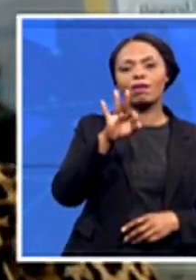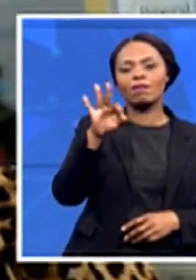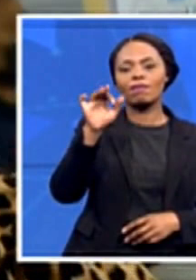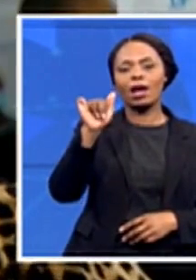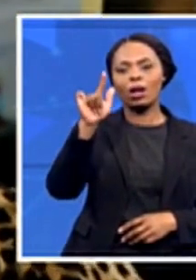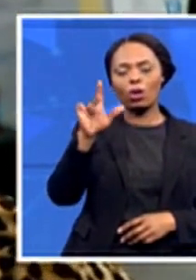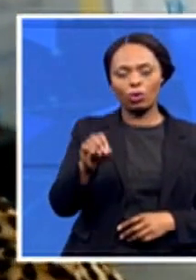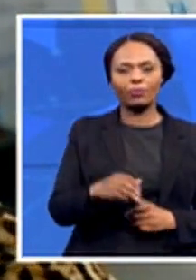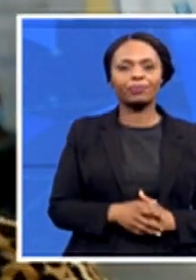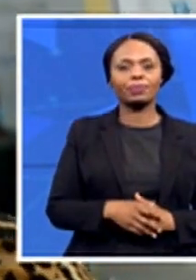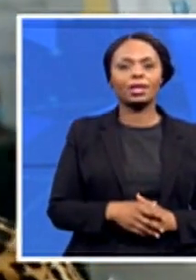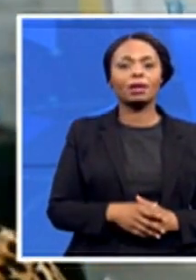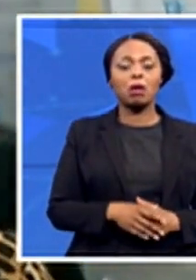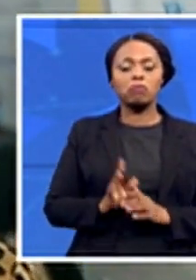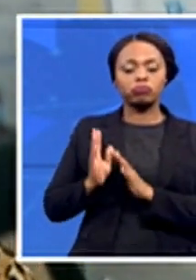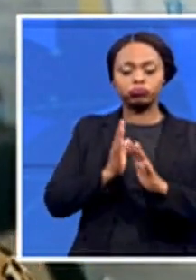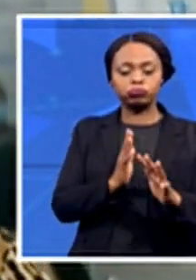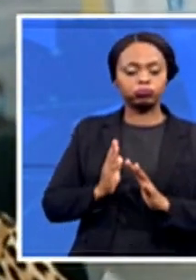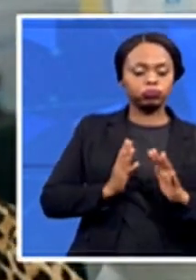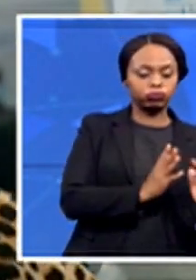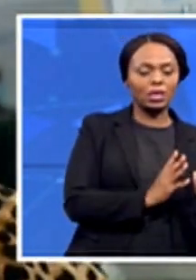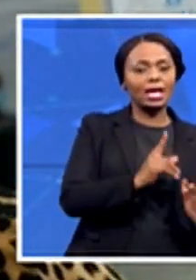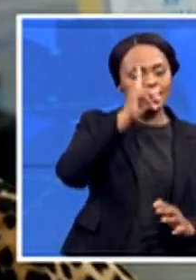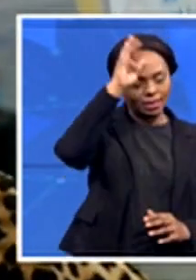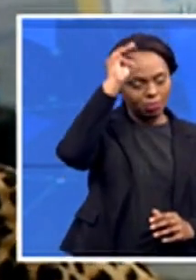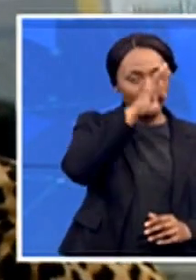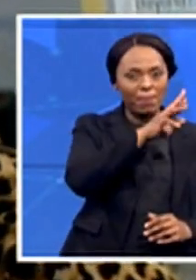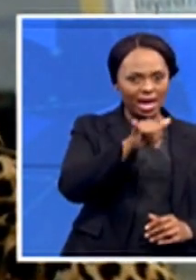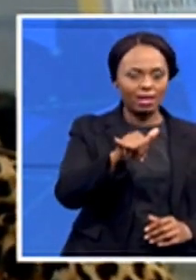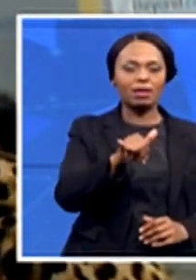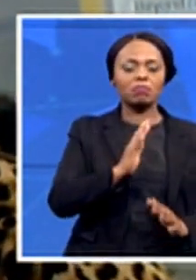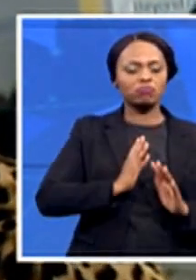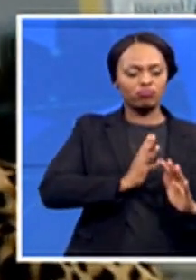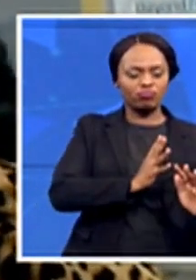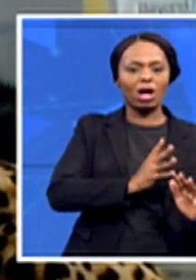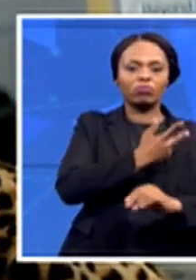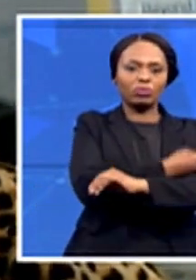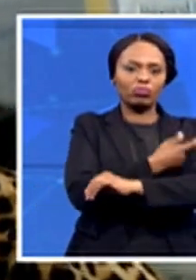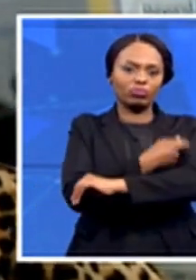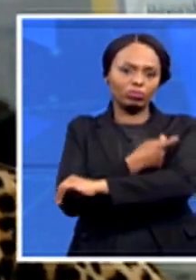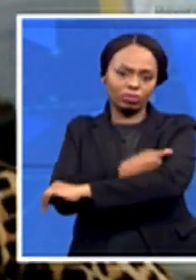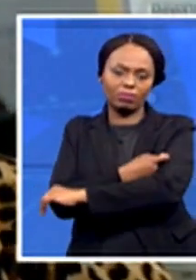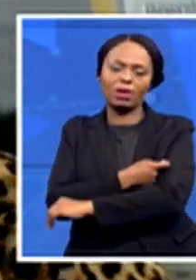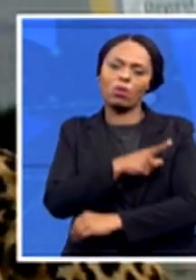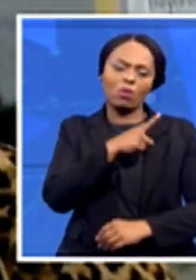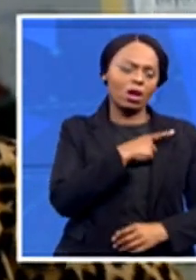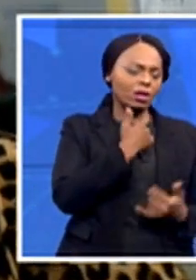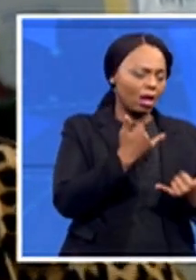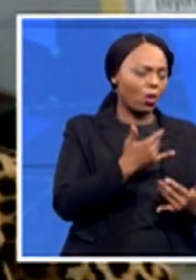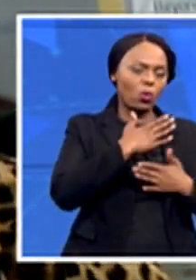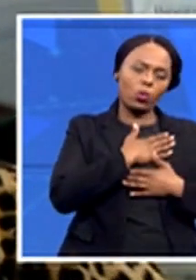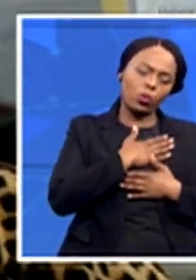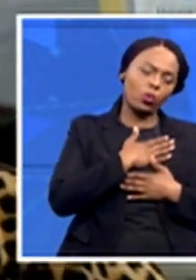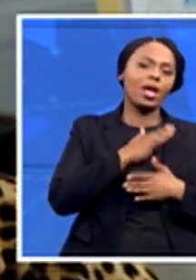Nelson Mandela, but we are happy because it's a success. It means we're able to create demand, and